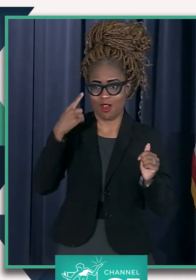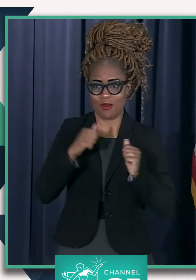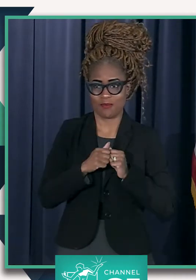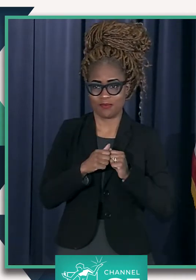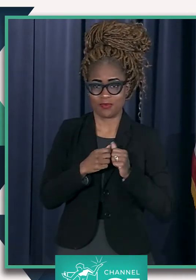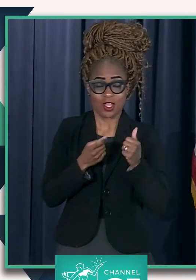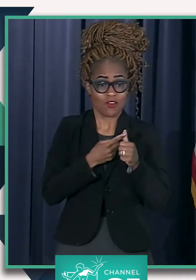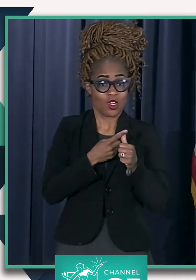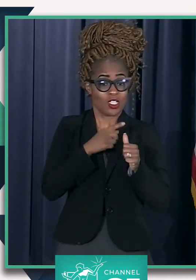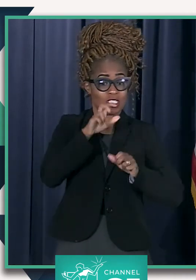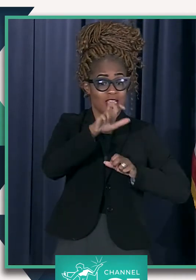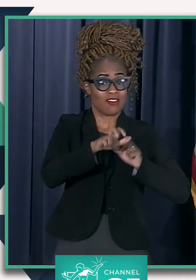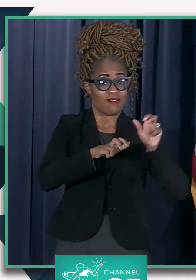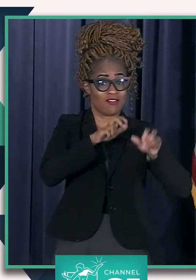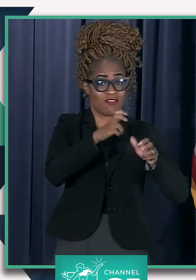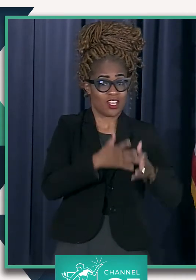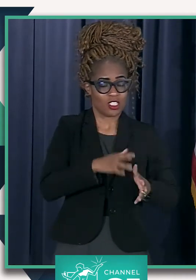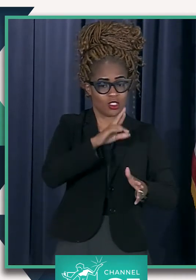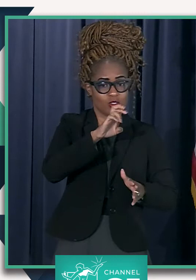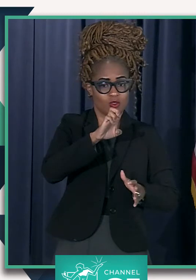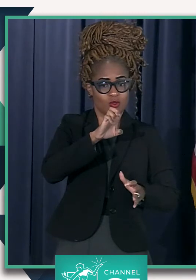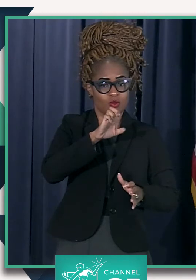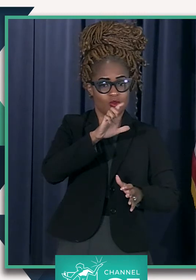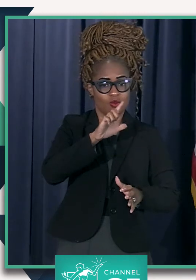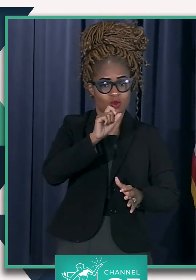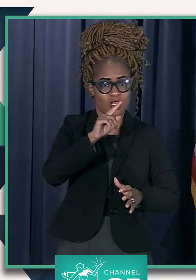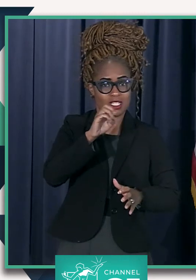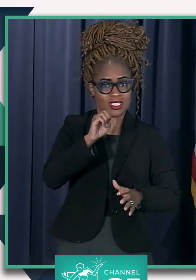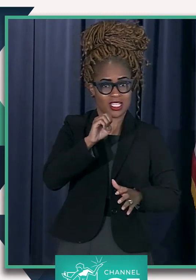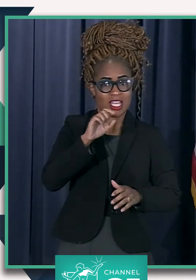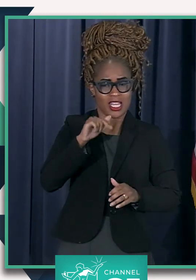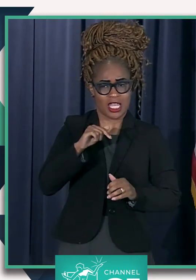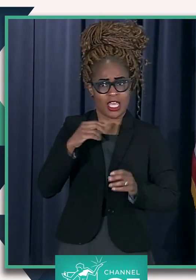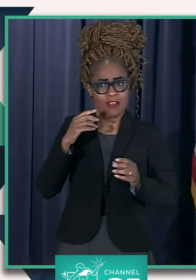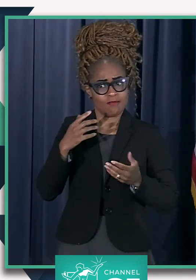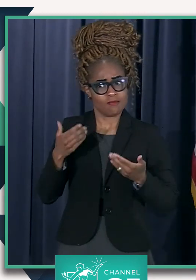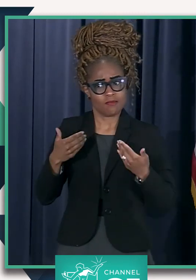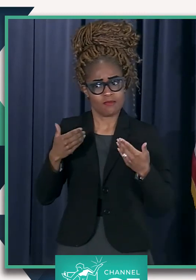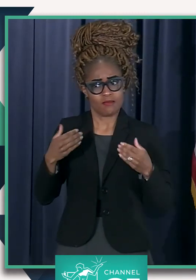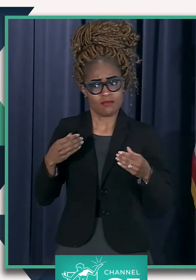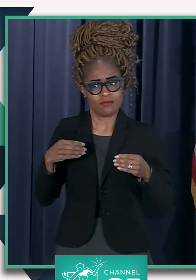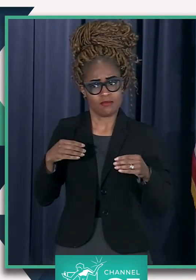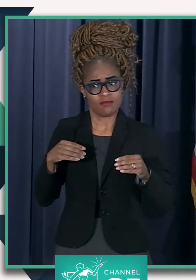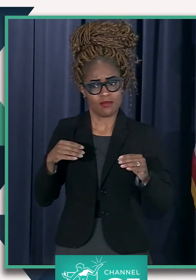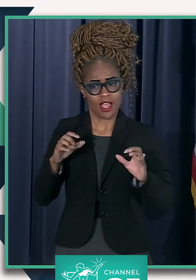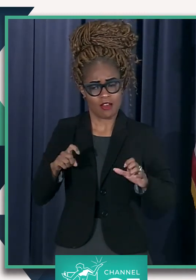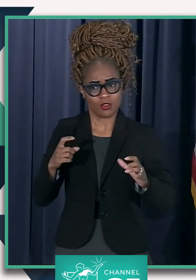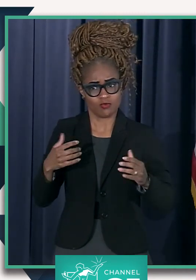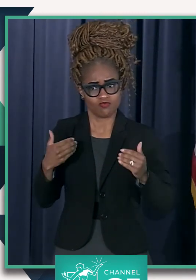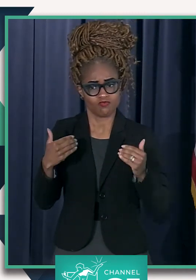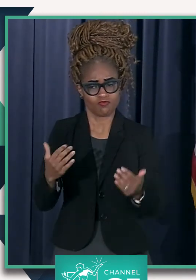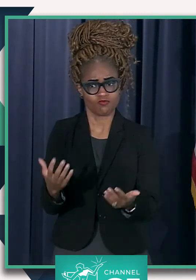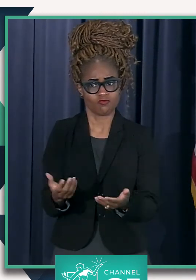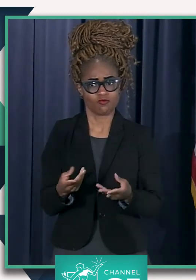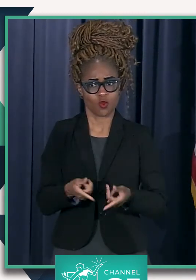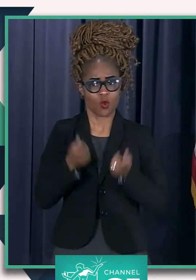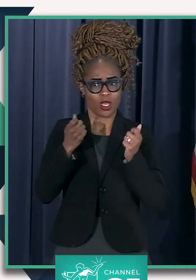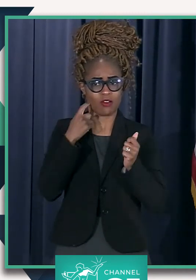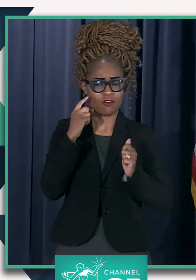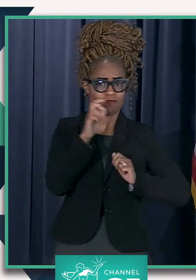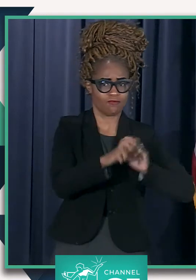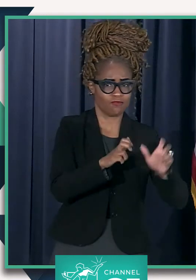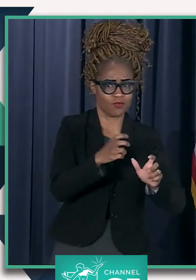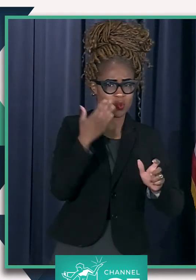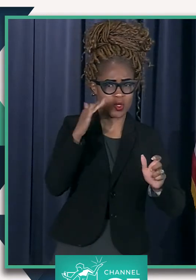estate investors have moved really quickly in Detroit to make early investments. We know what this looks like. We have all seen